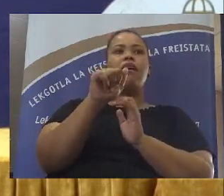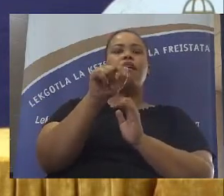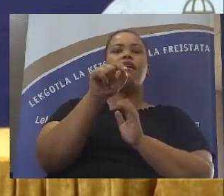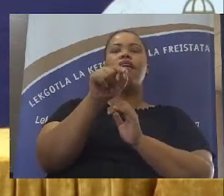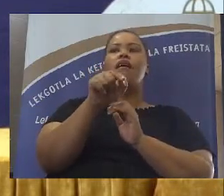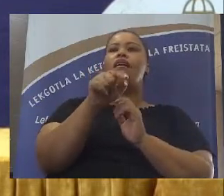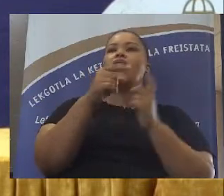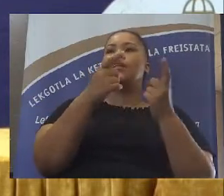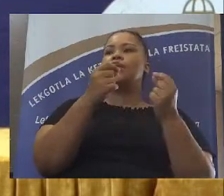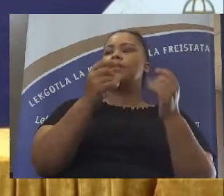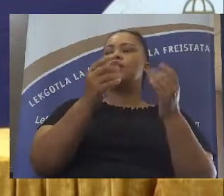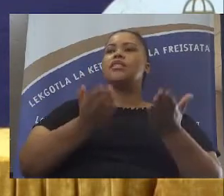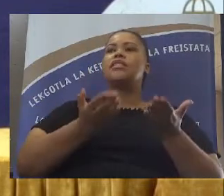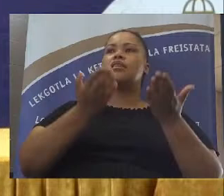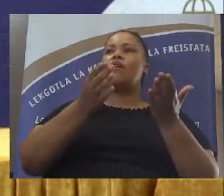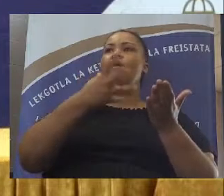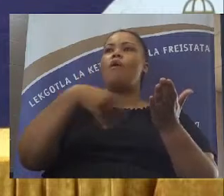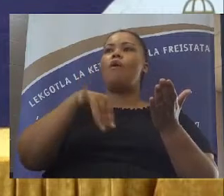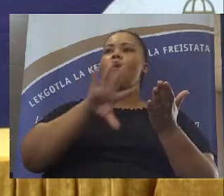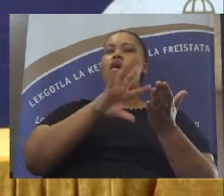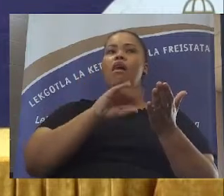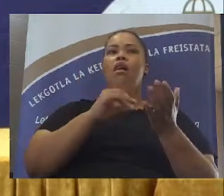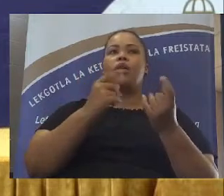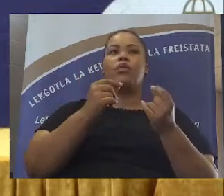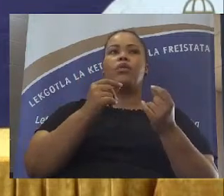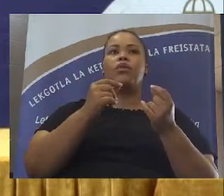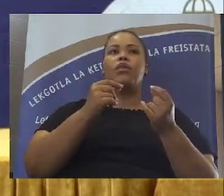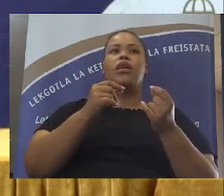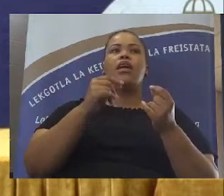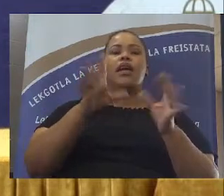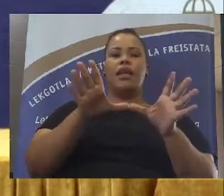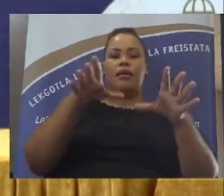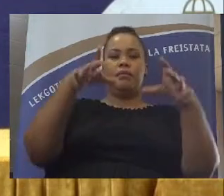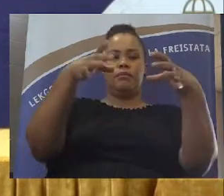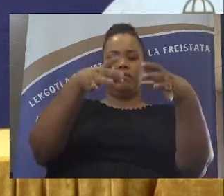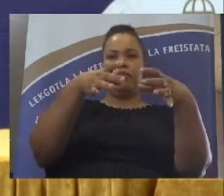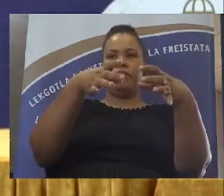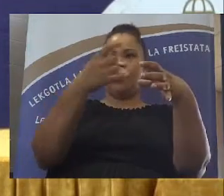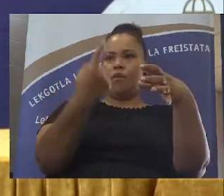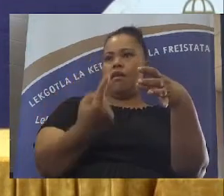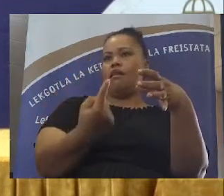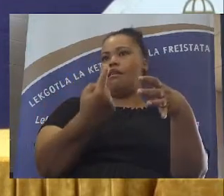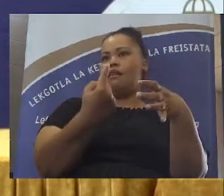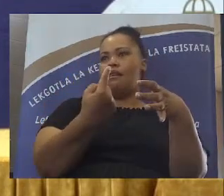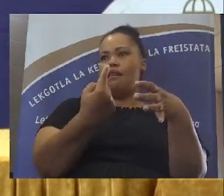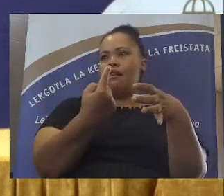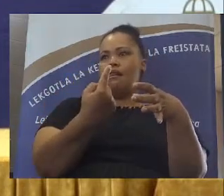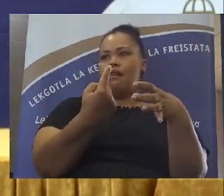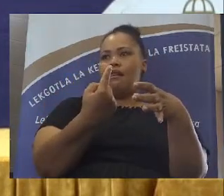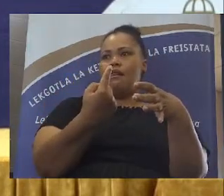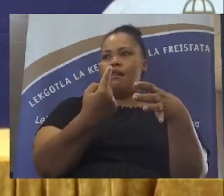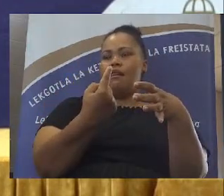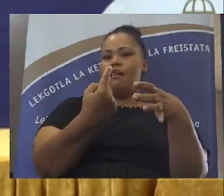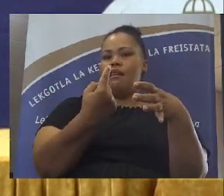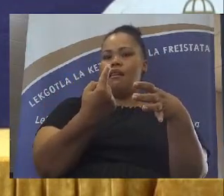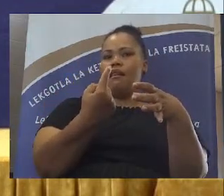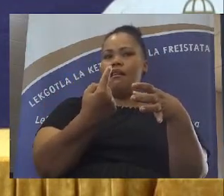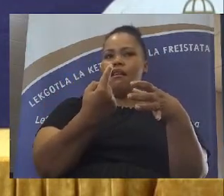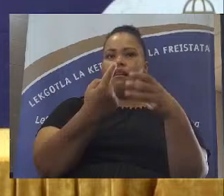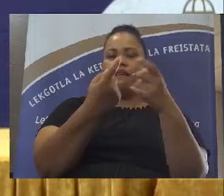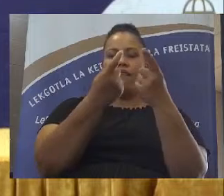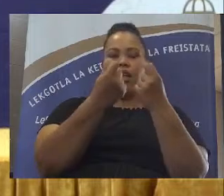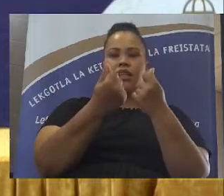provide all that services to you in a single entity. This is, they will provide financial